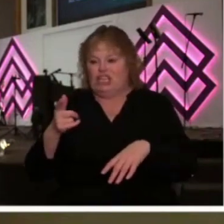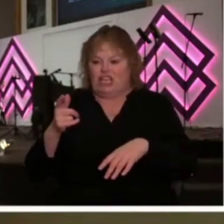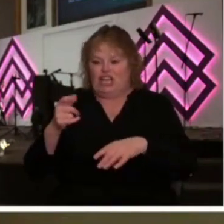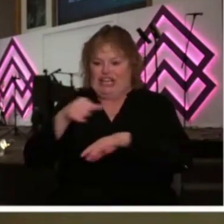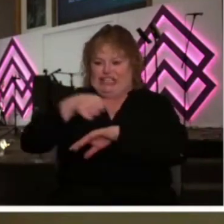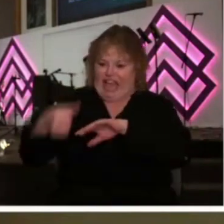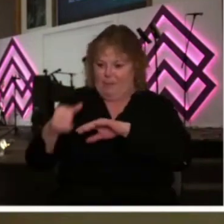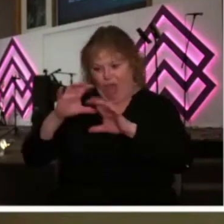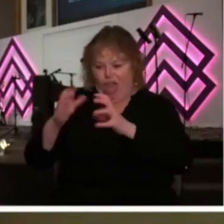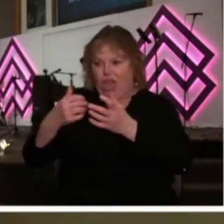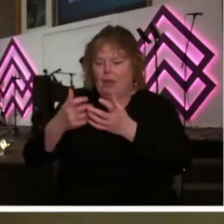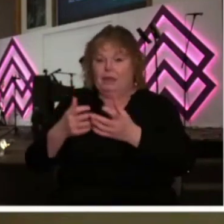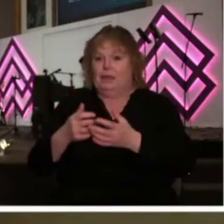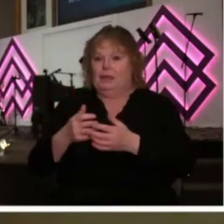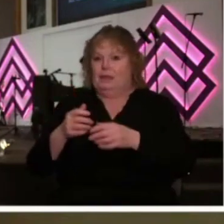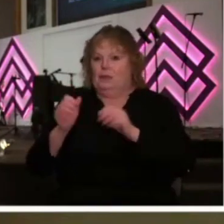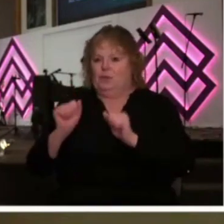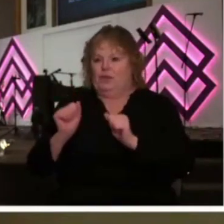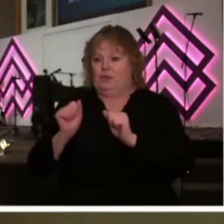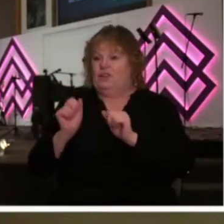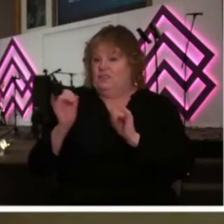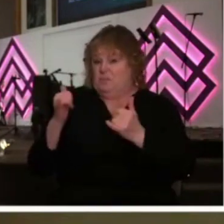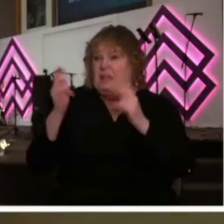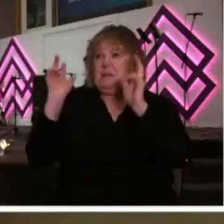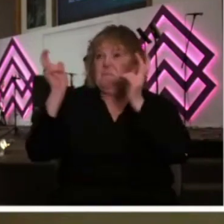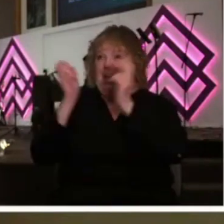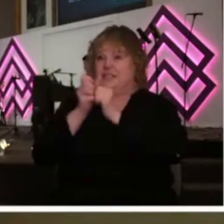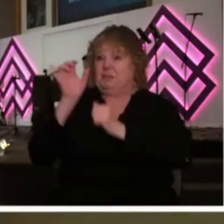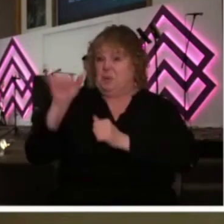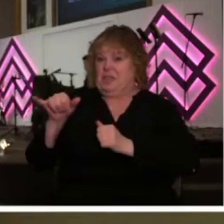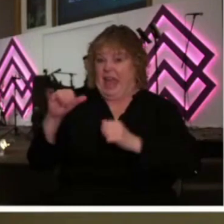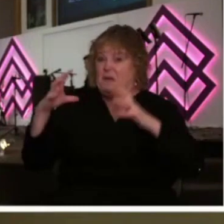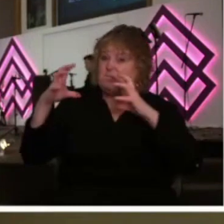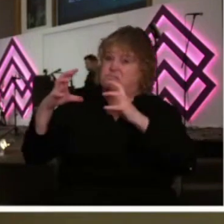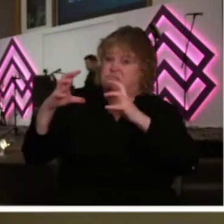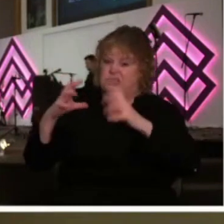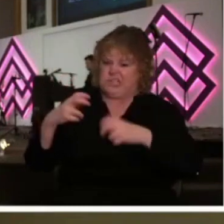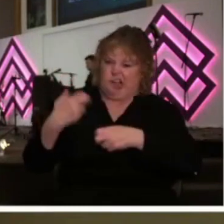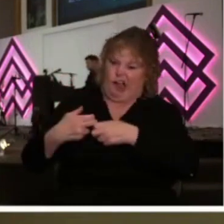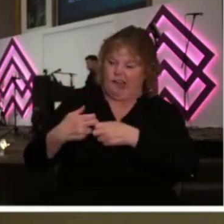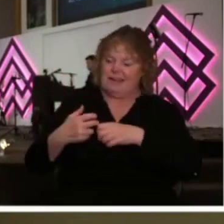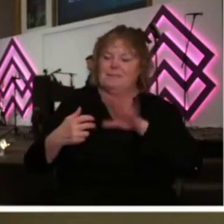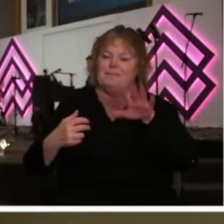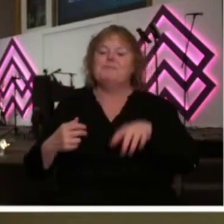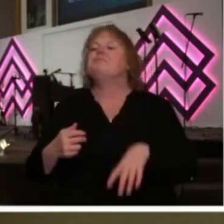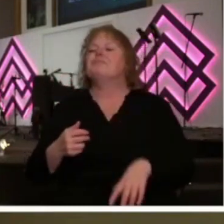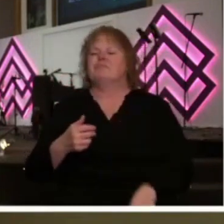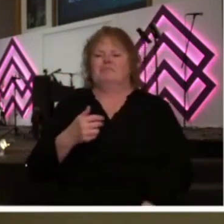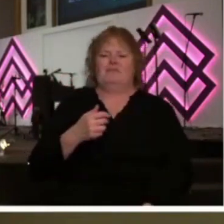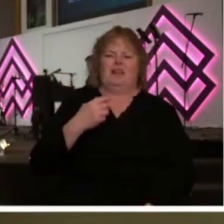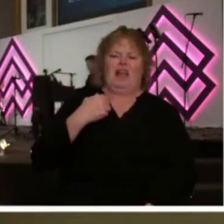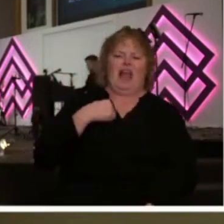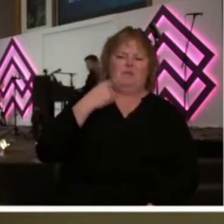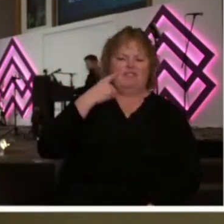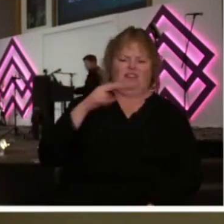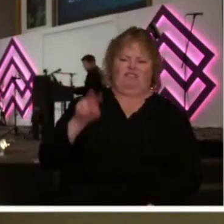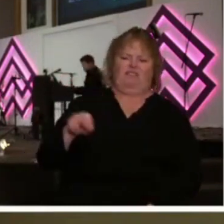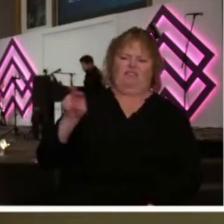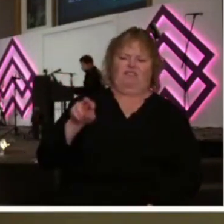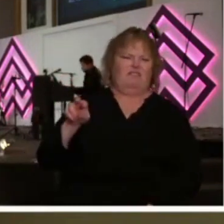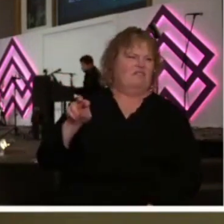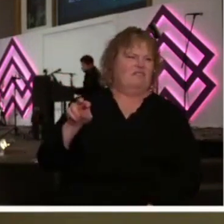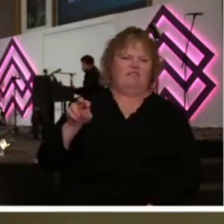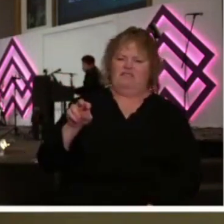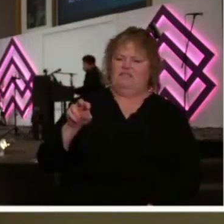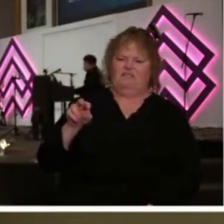it. We could have played basketball with that sucker. And I remember sitting there thinking, when